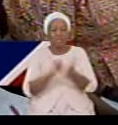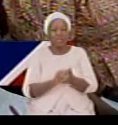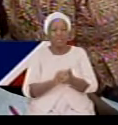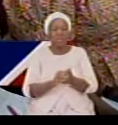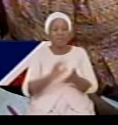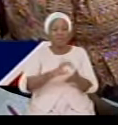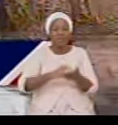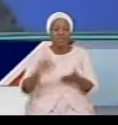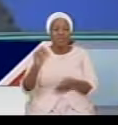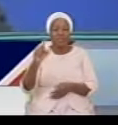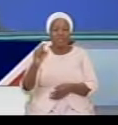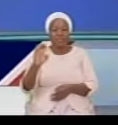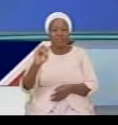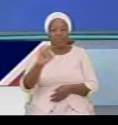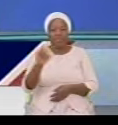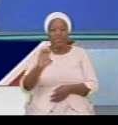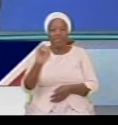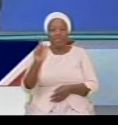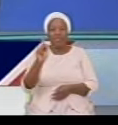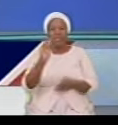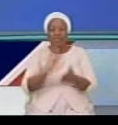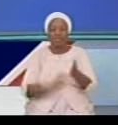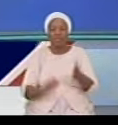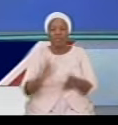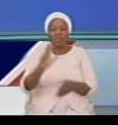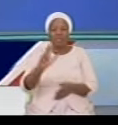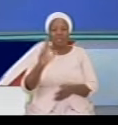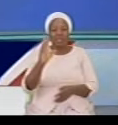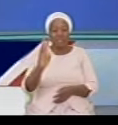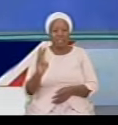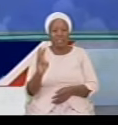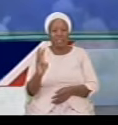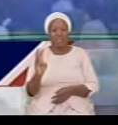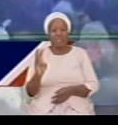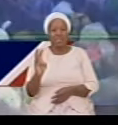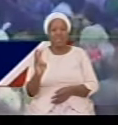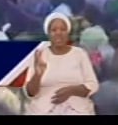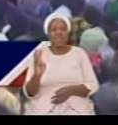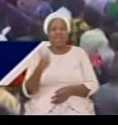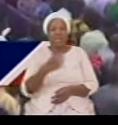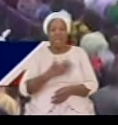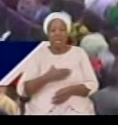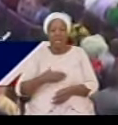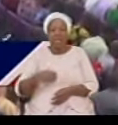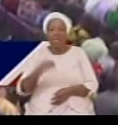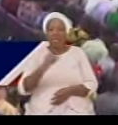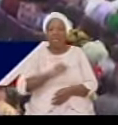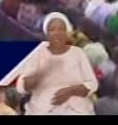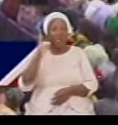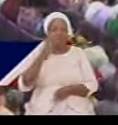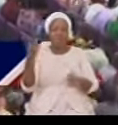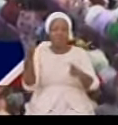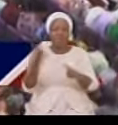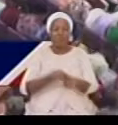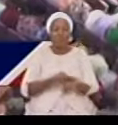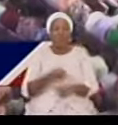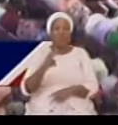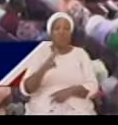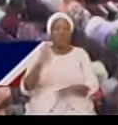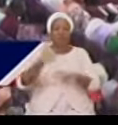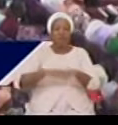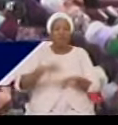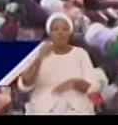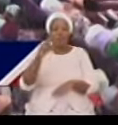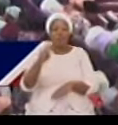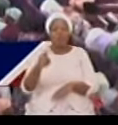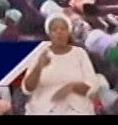11 of Ezekiel chapter 36. And I will multiply upon you